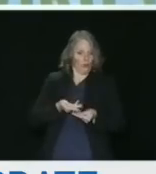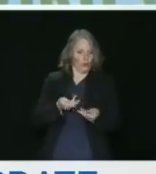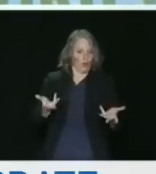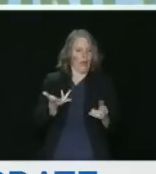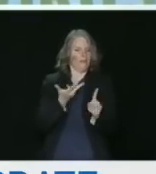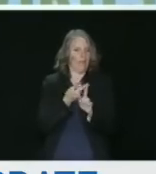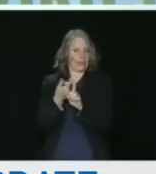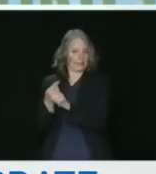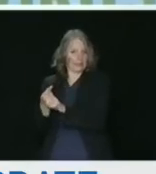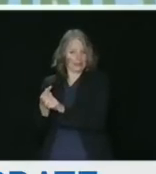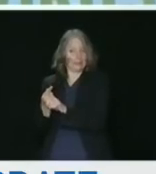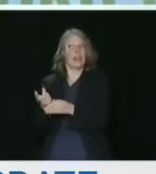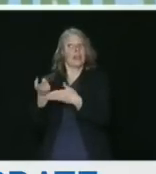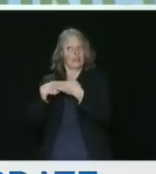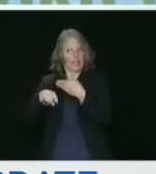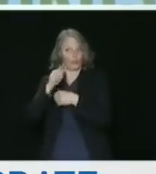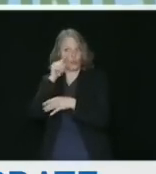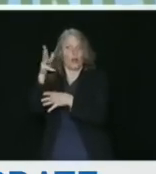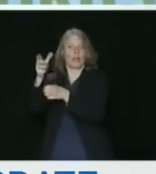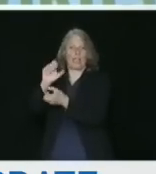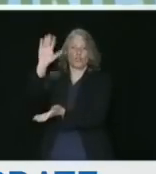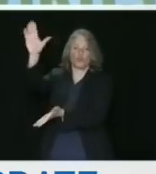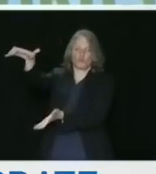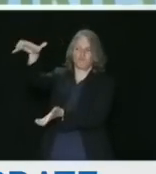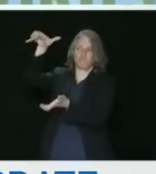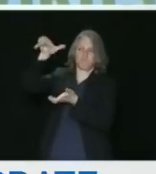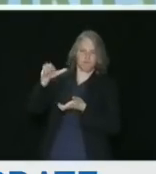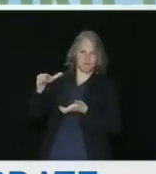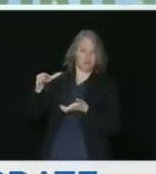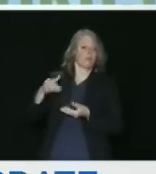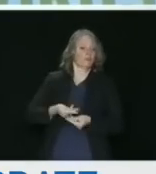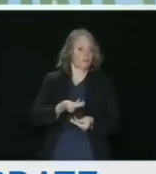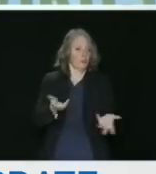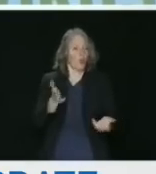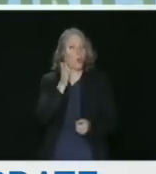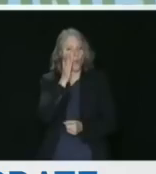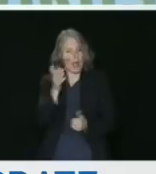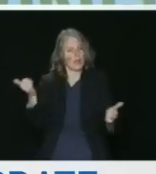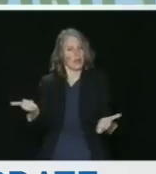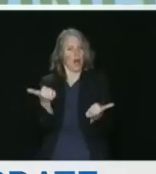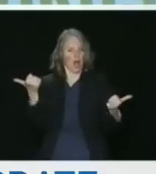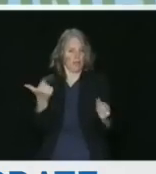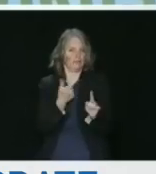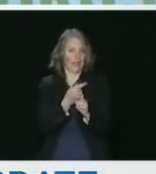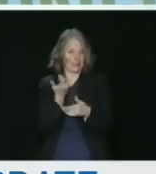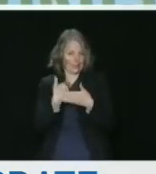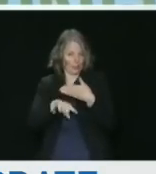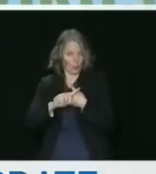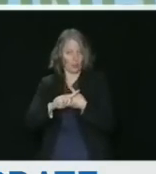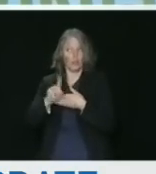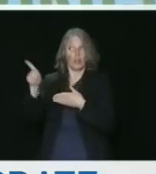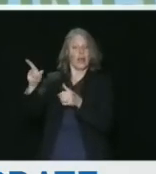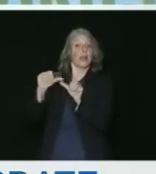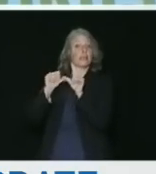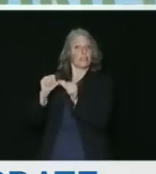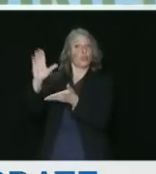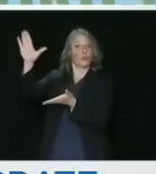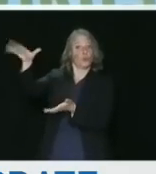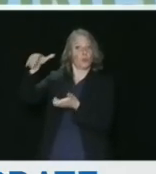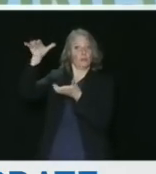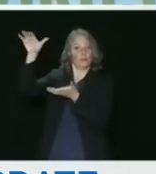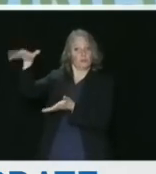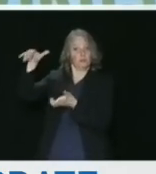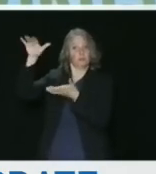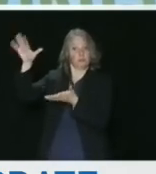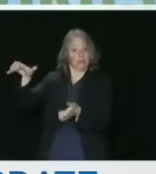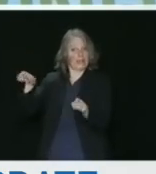coming up next week. There's going to be a big delivery. And so if the supplies continue as projected